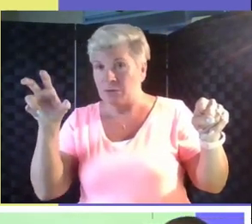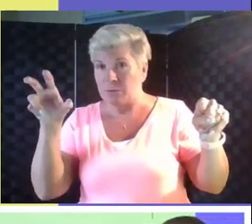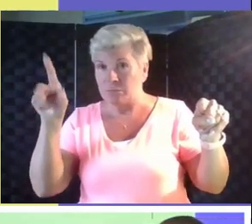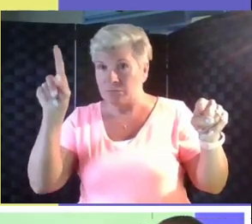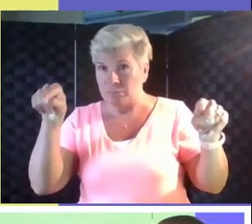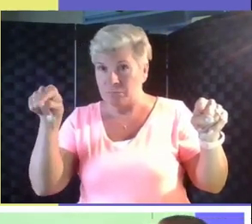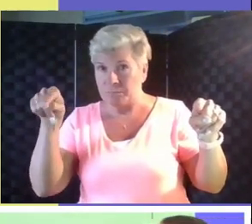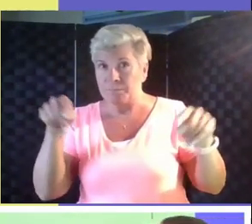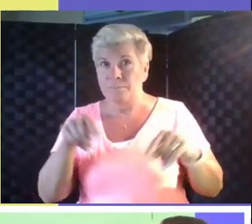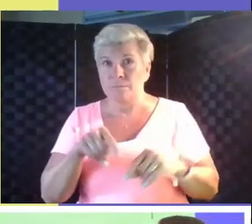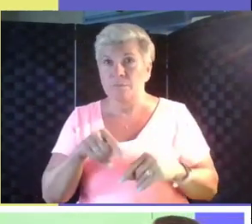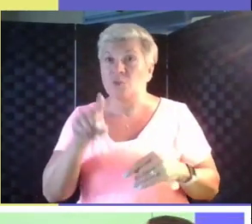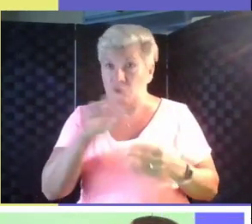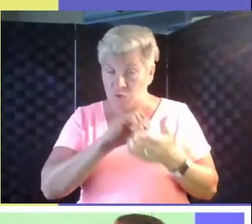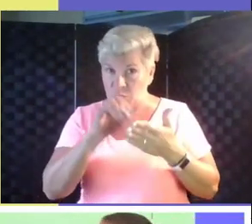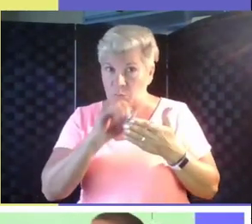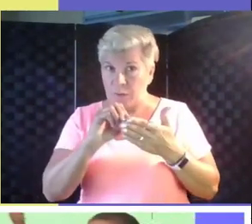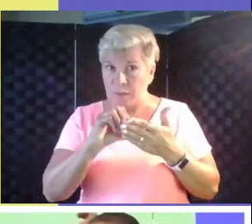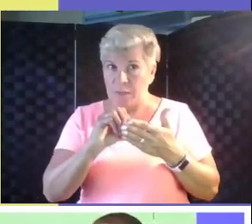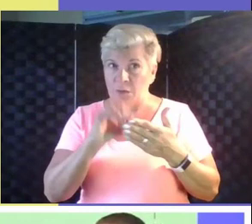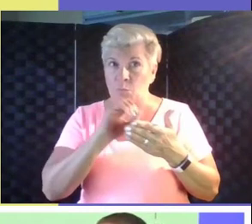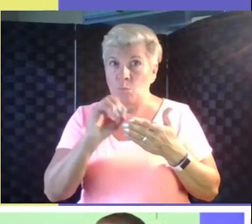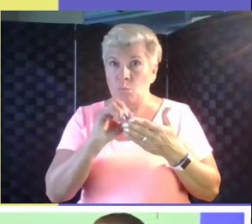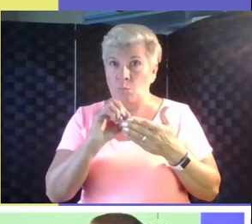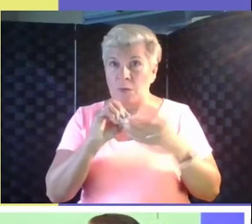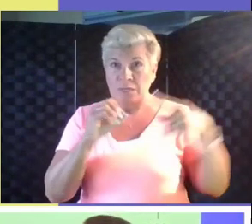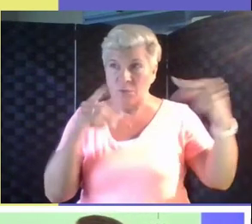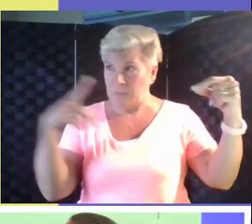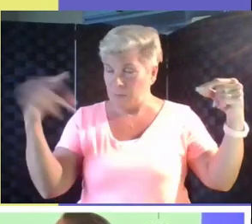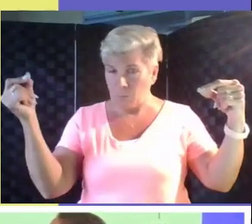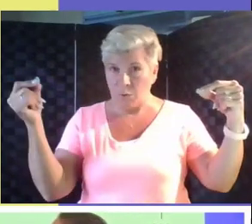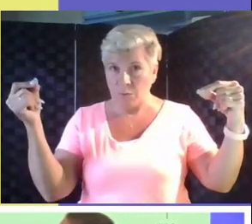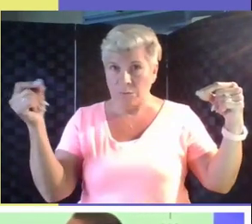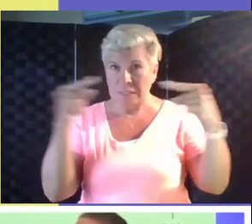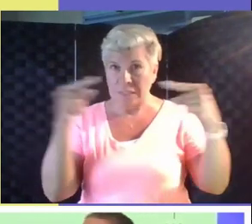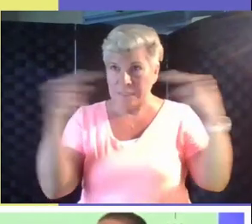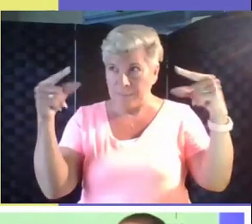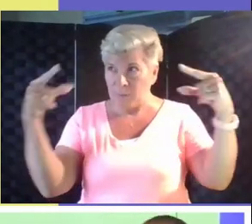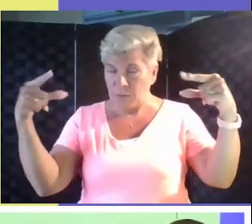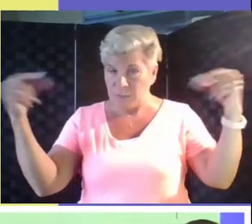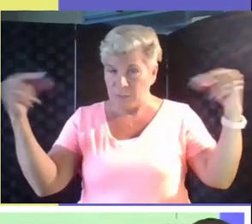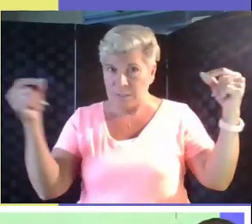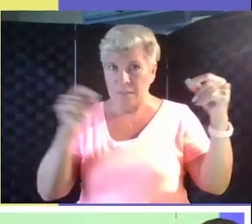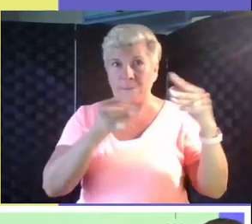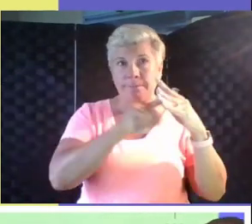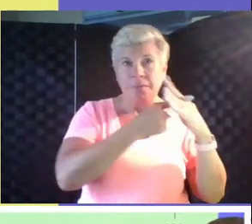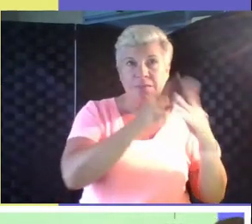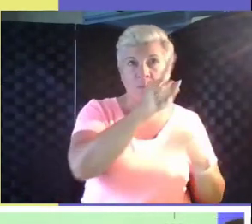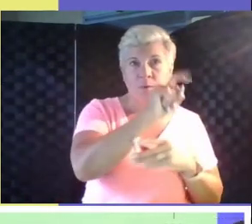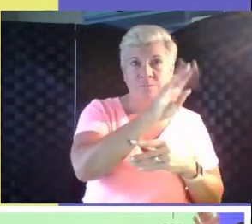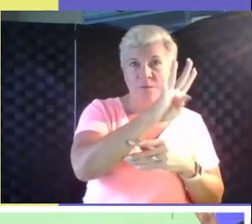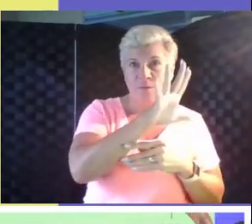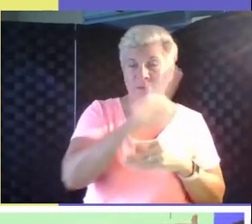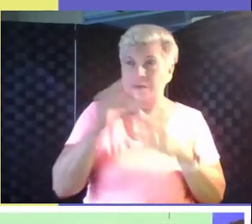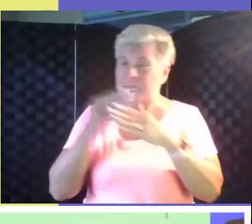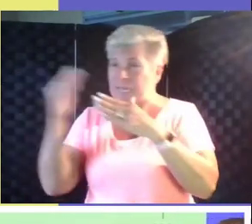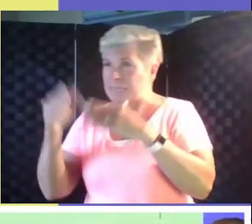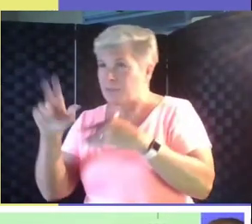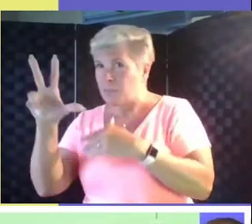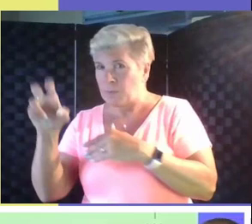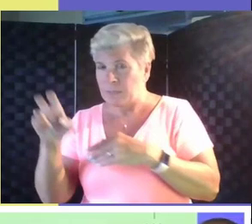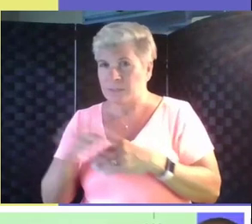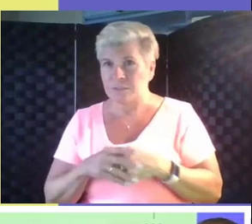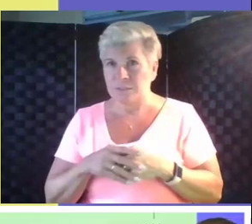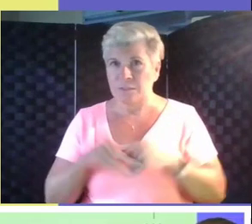300. So go ahead and put your arrows on the end of your number line. Mark your beginning at 145 and your end